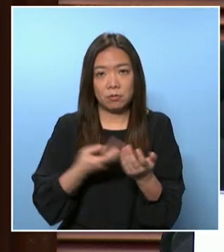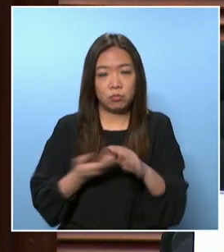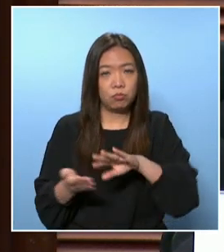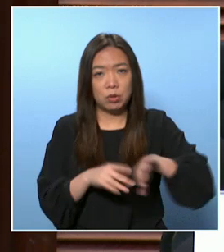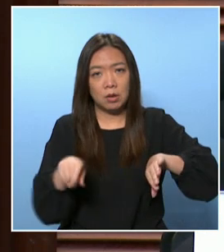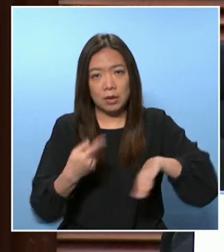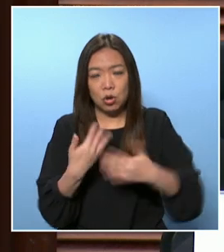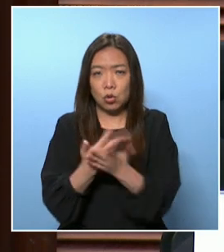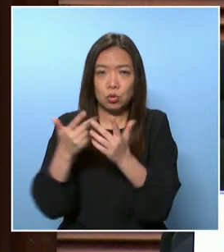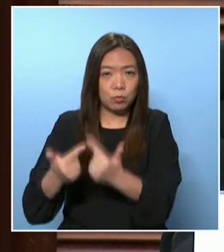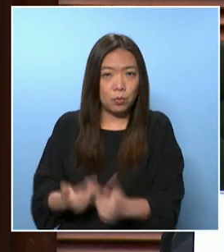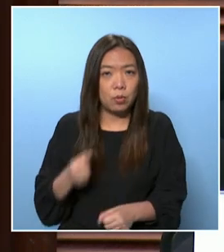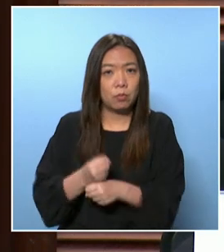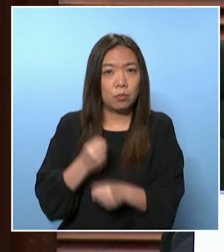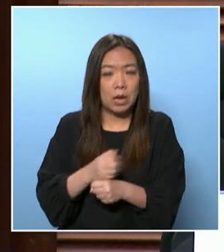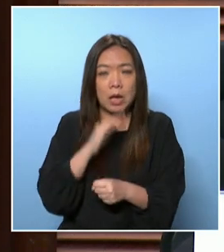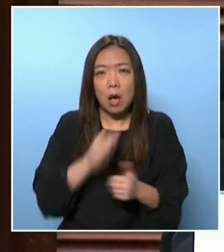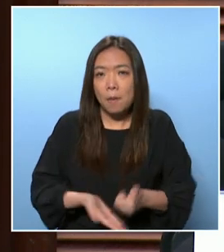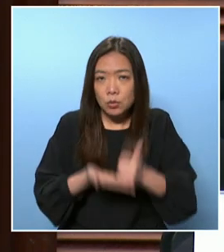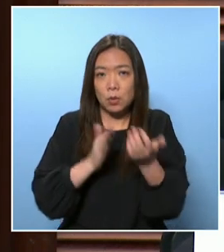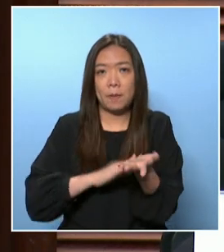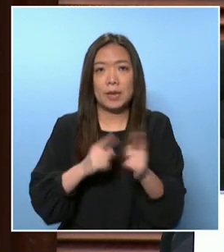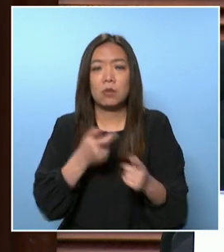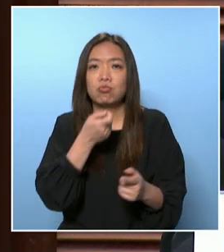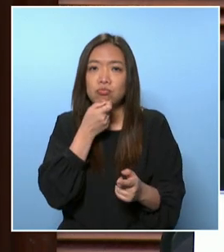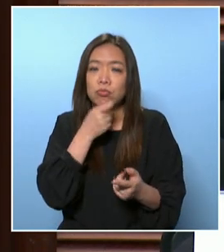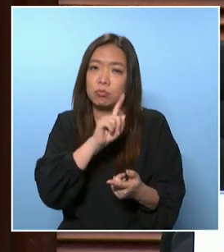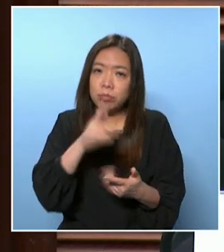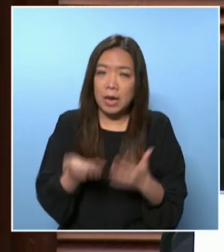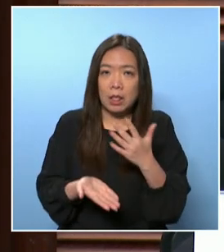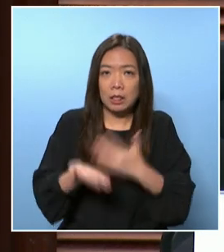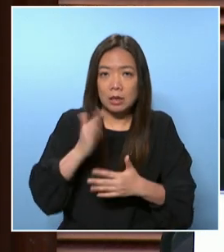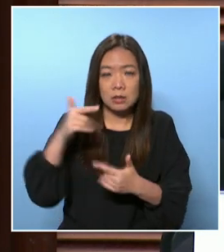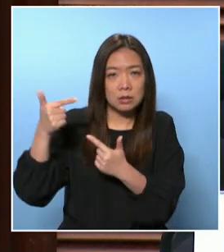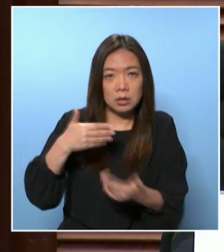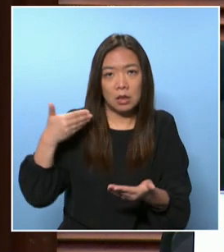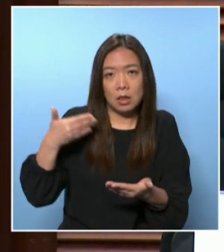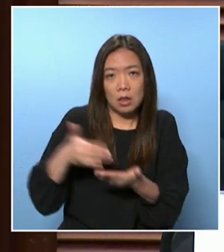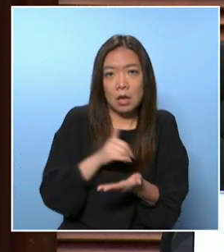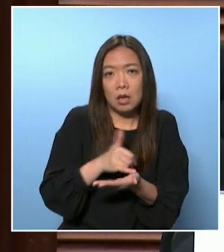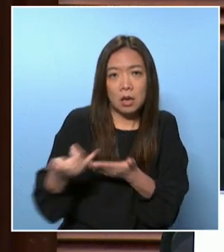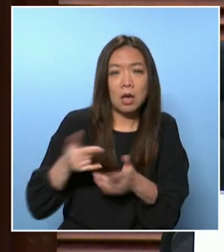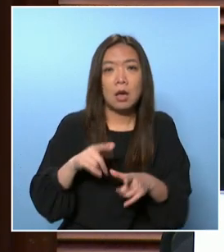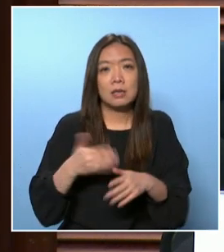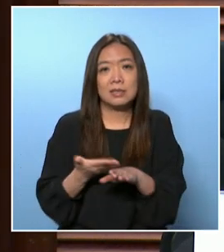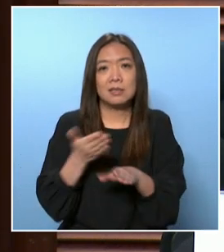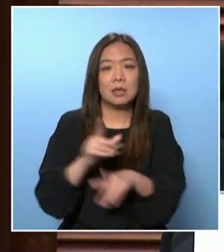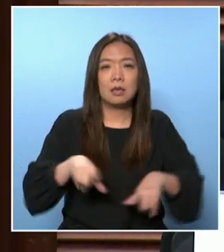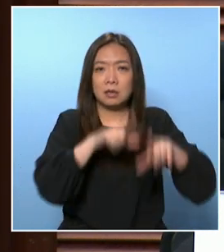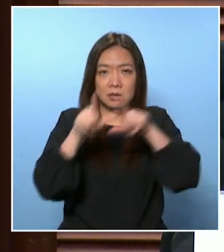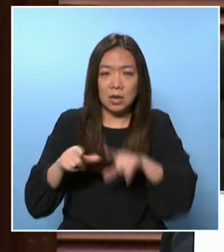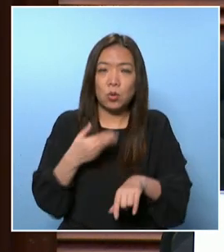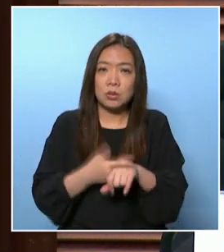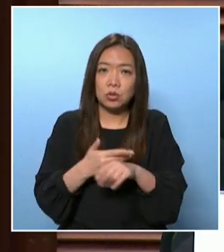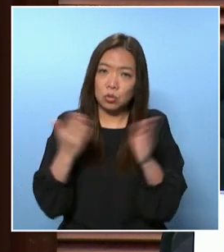rescue personnel. We will implement all the whole package of measures to respect